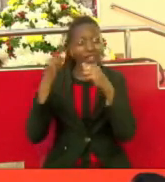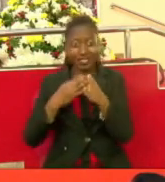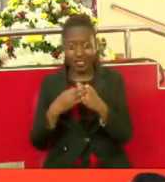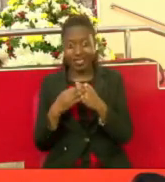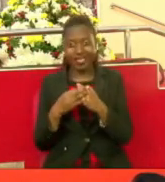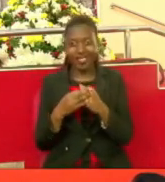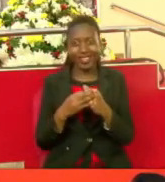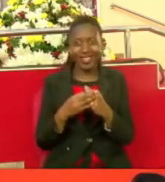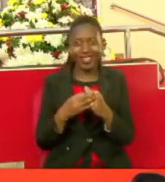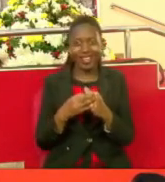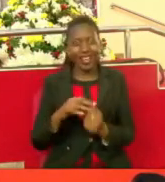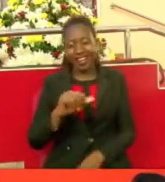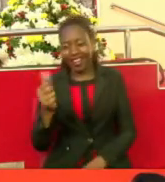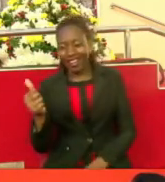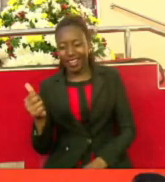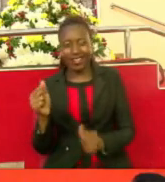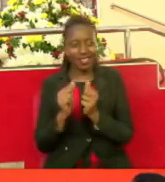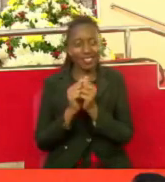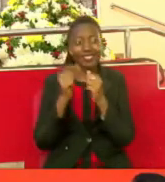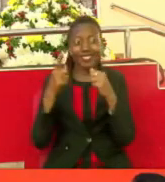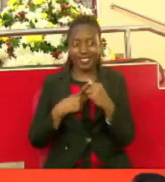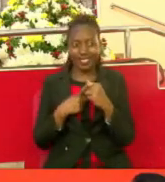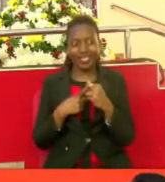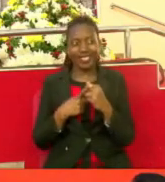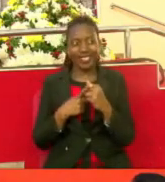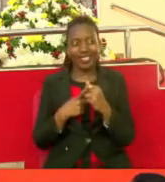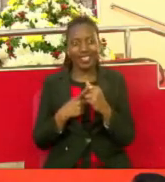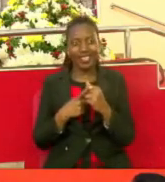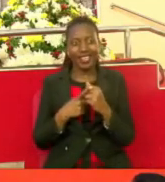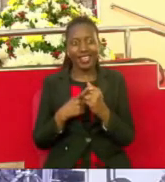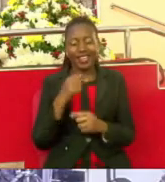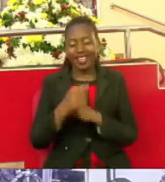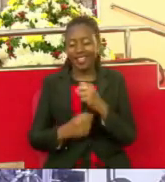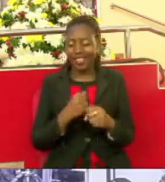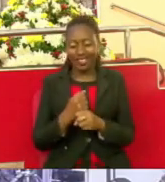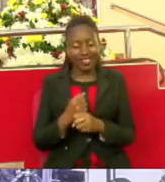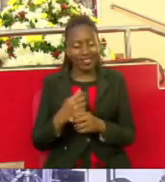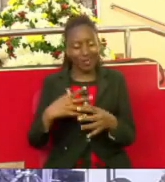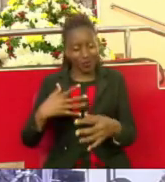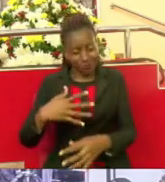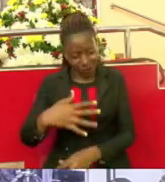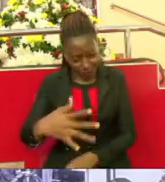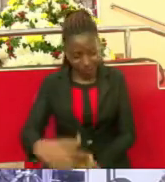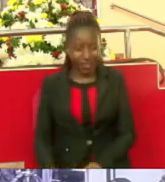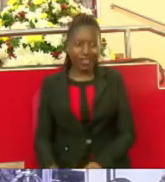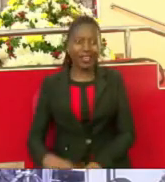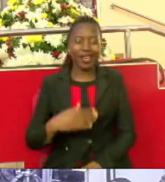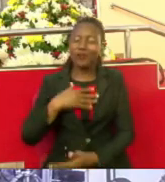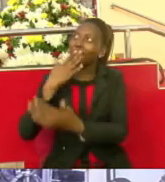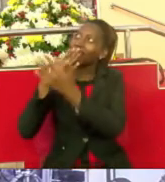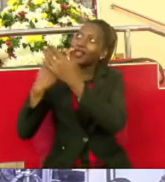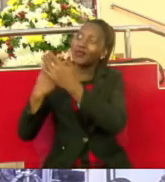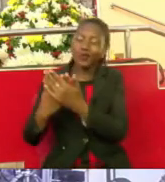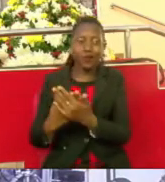19. And a 16-year-old. That tells you miaka imeenda. And we are grateful to God for what